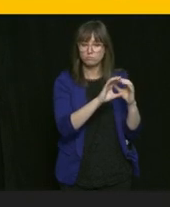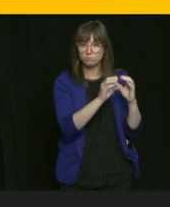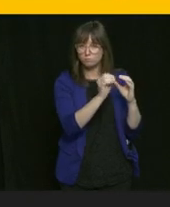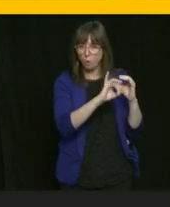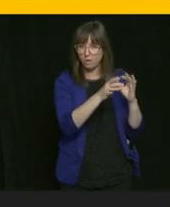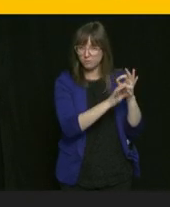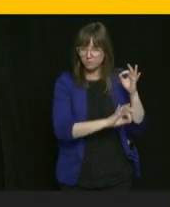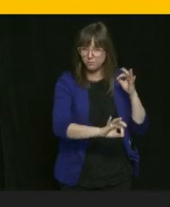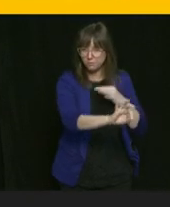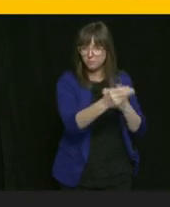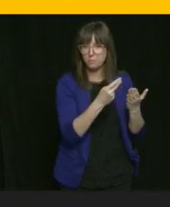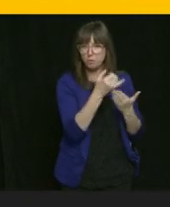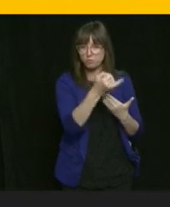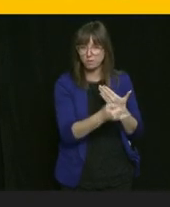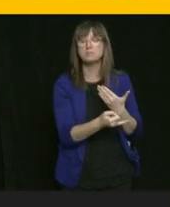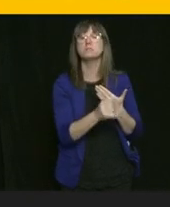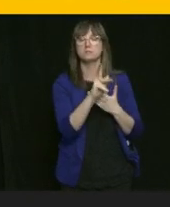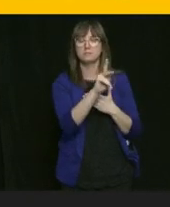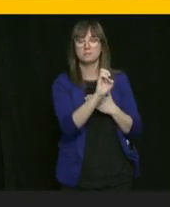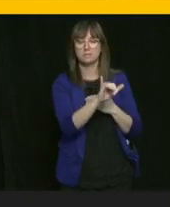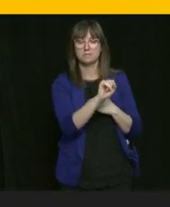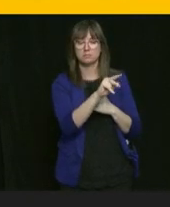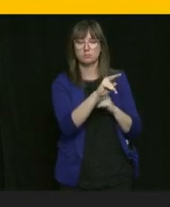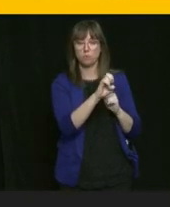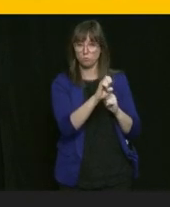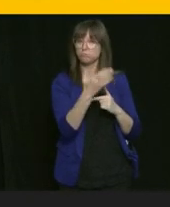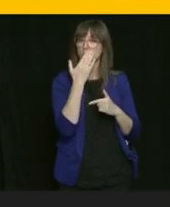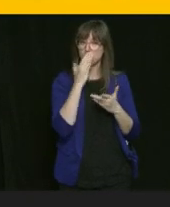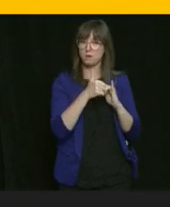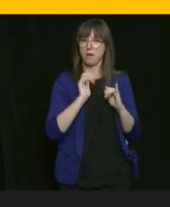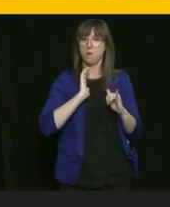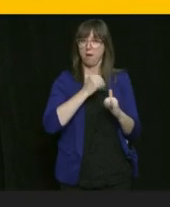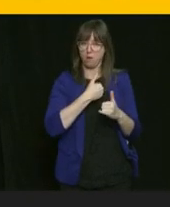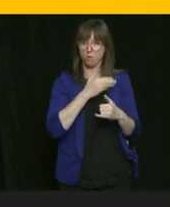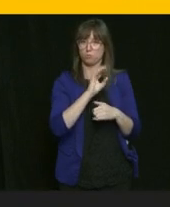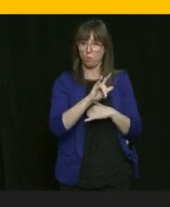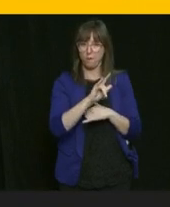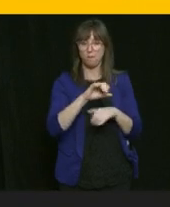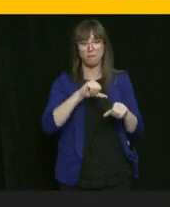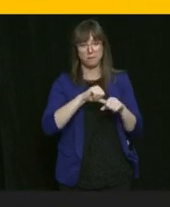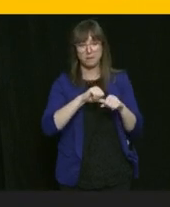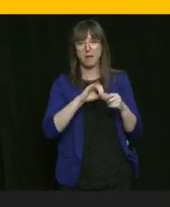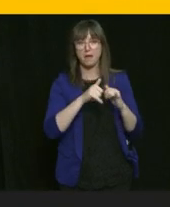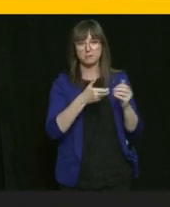to transport our oil and gas products